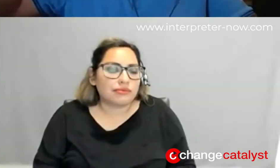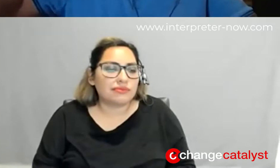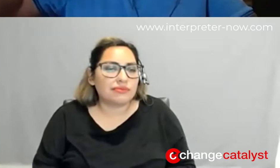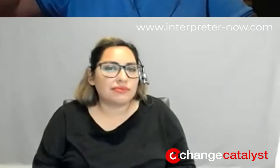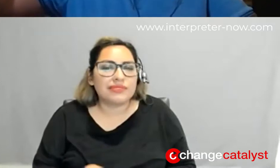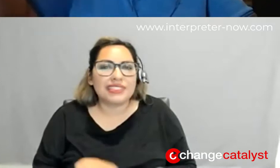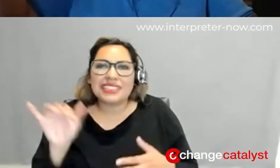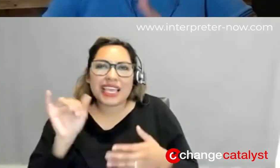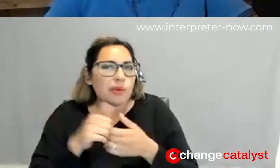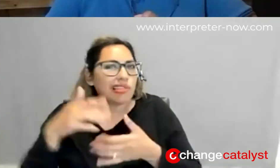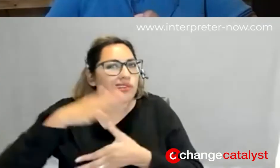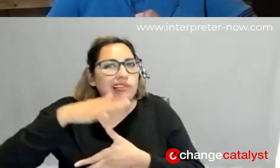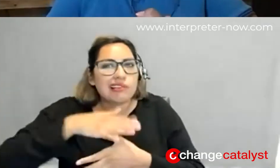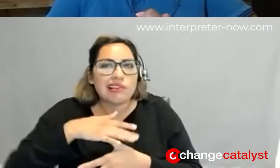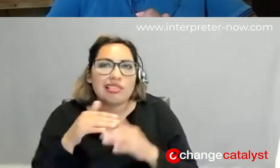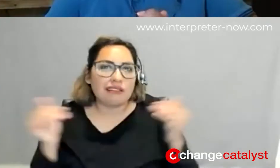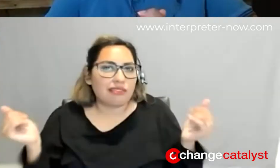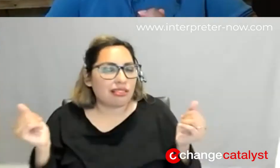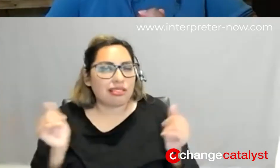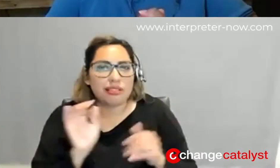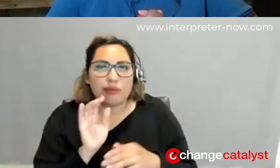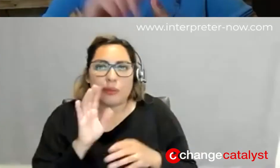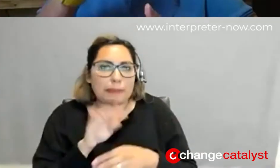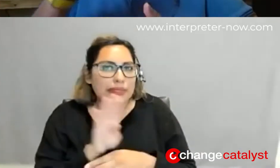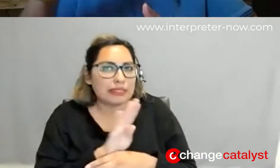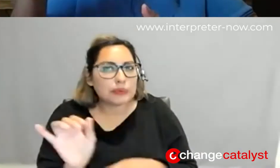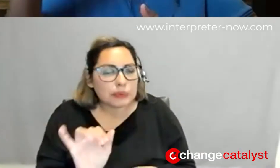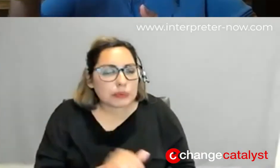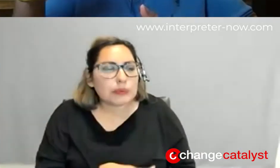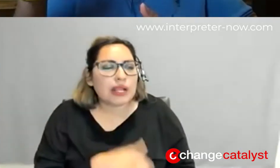level as well. I've just recently, I've met